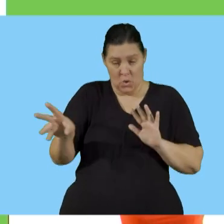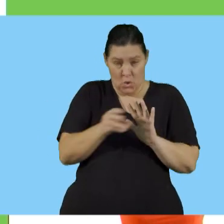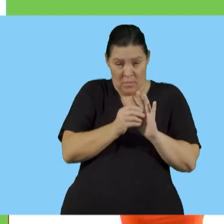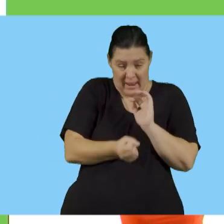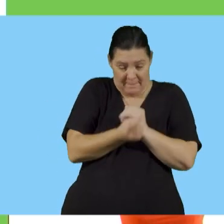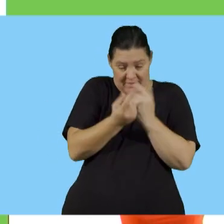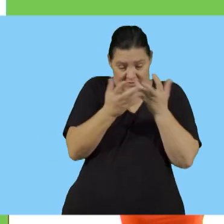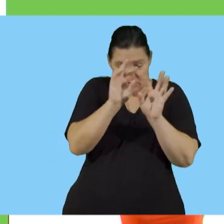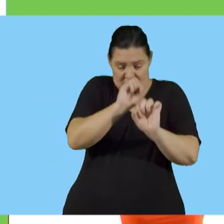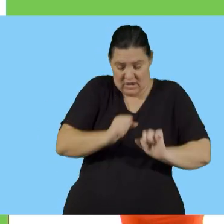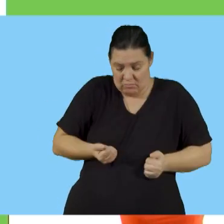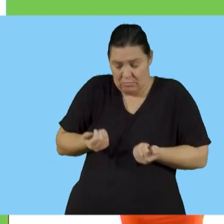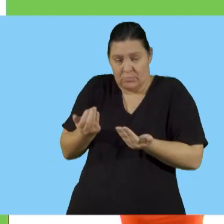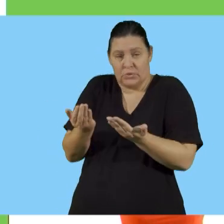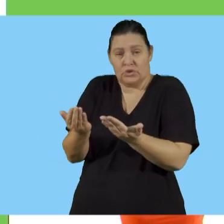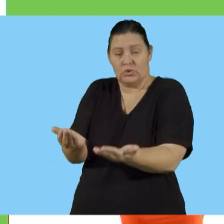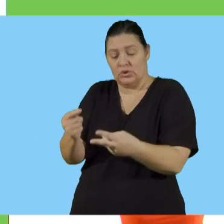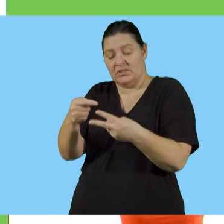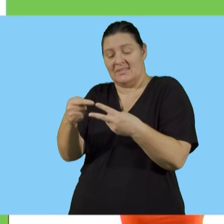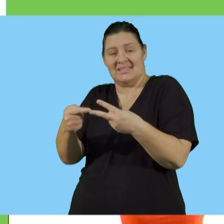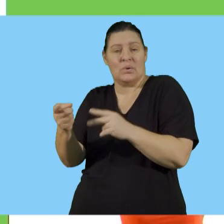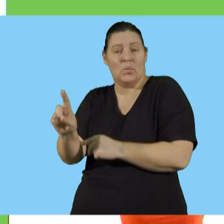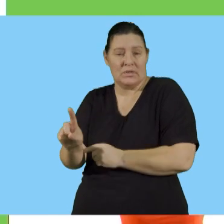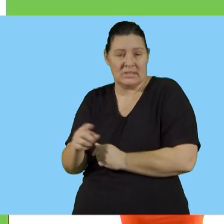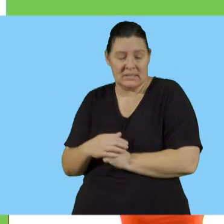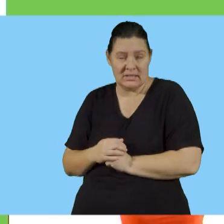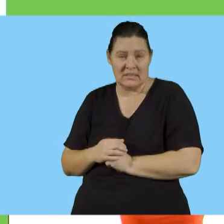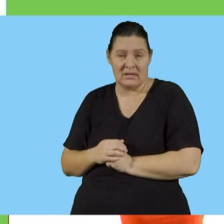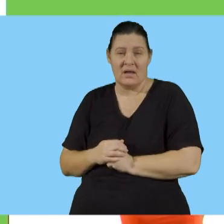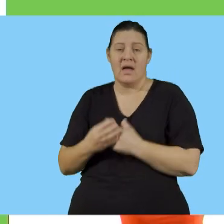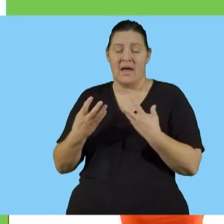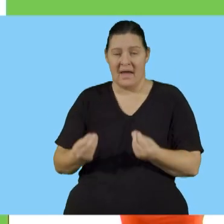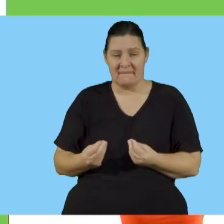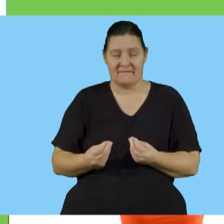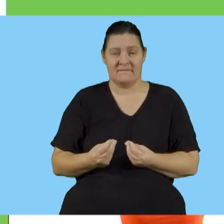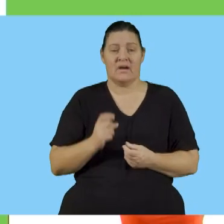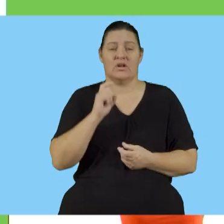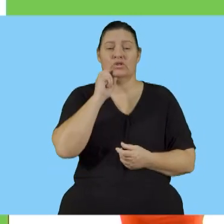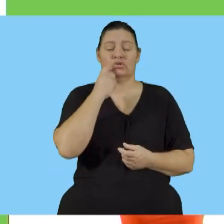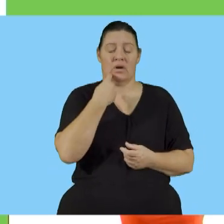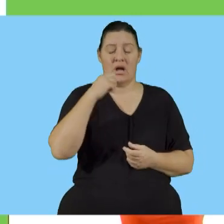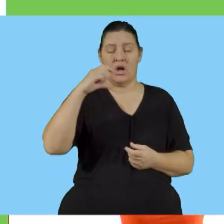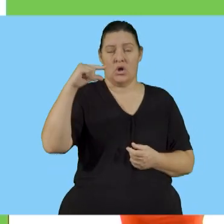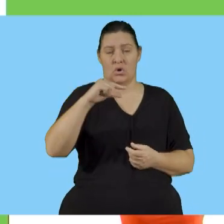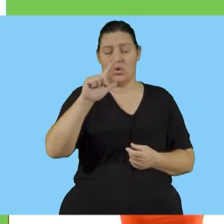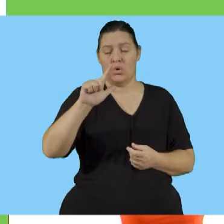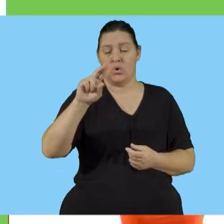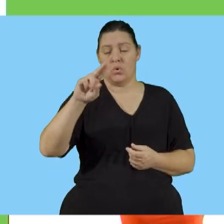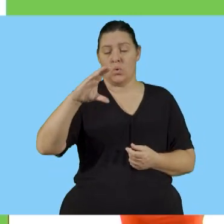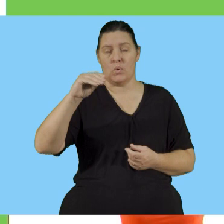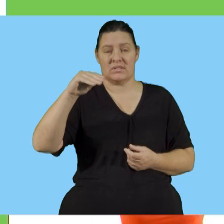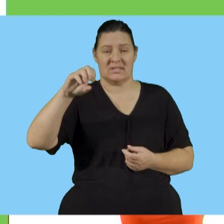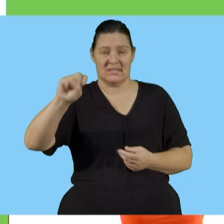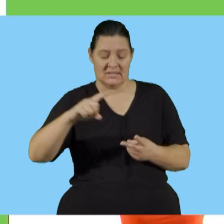And then photosynthesis happens. So when photosynthesis happens, we have two byproducts. These